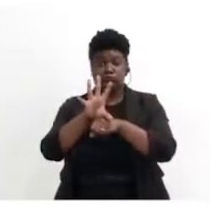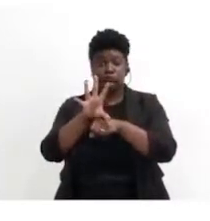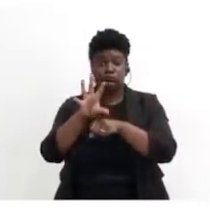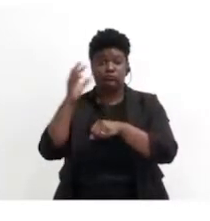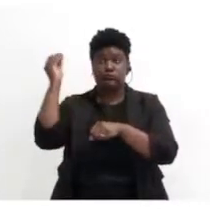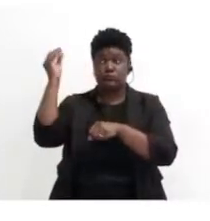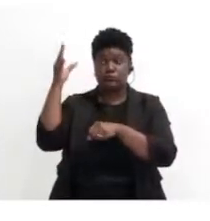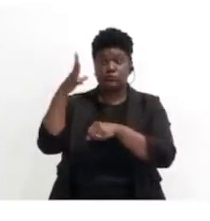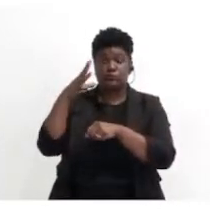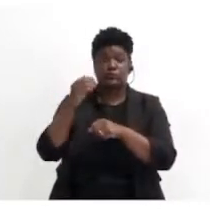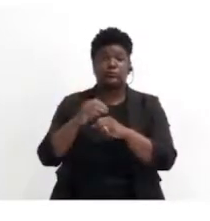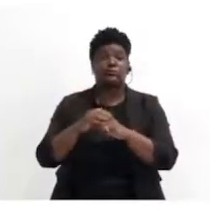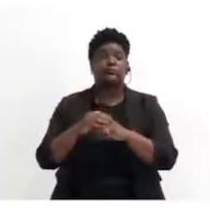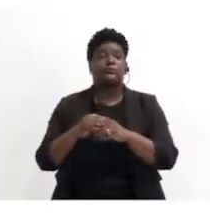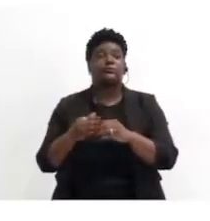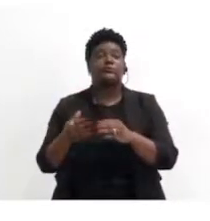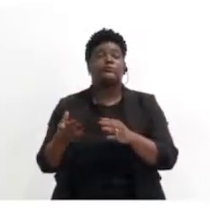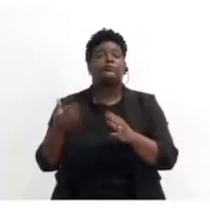image.